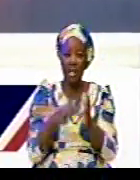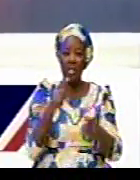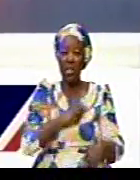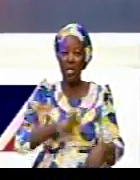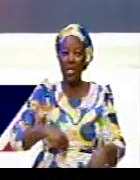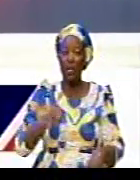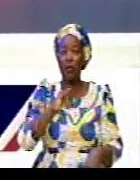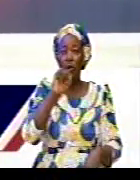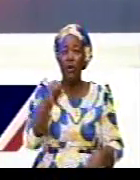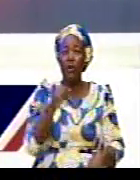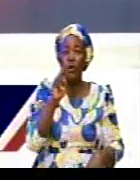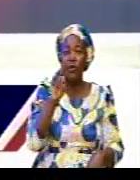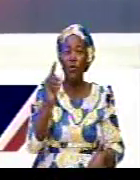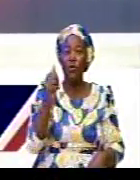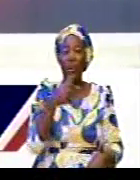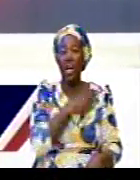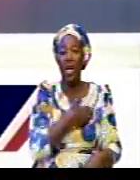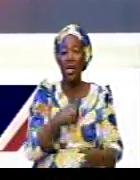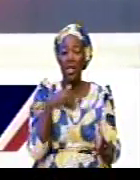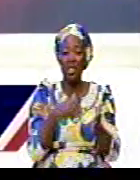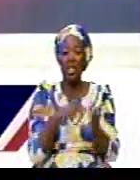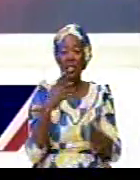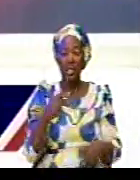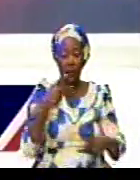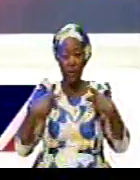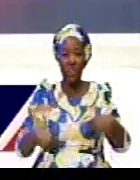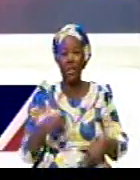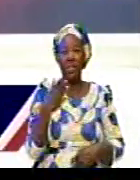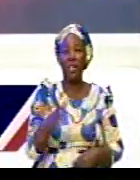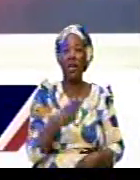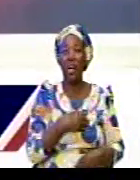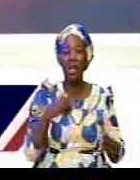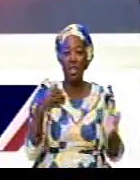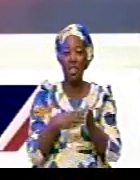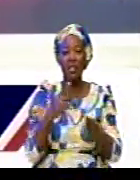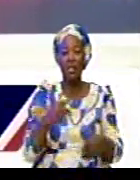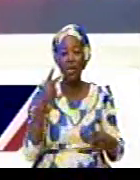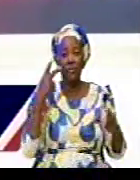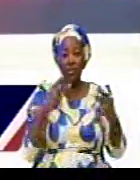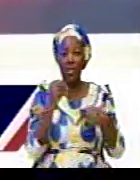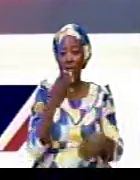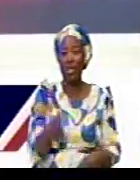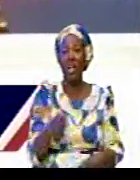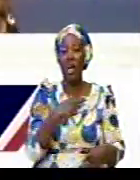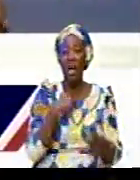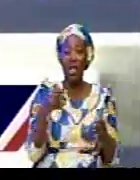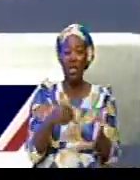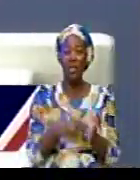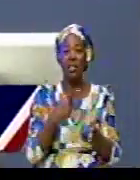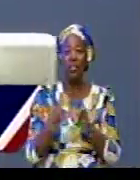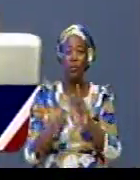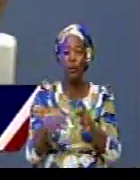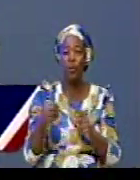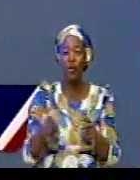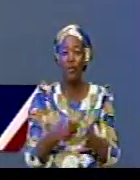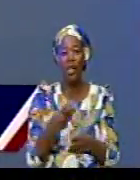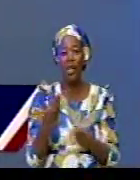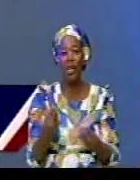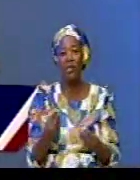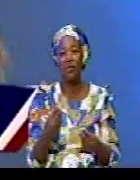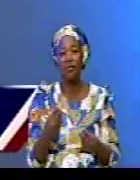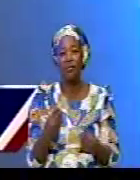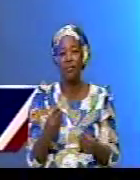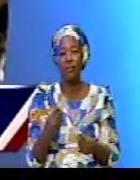land, against the kings of Judah, against the princes thereof, against the priests